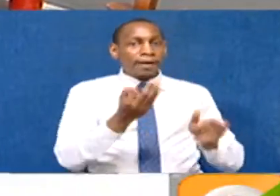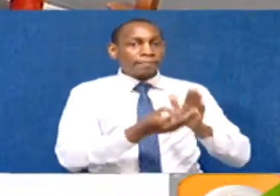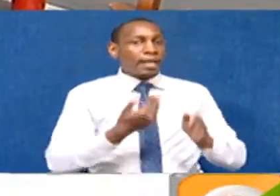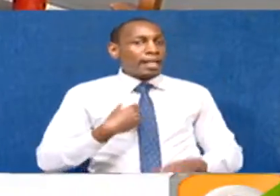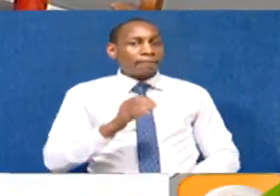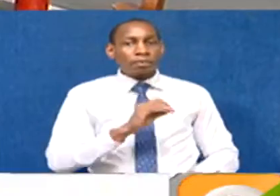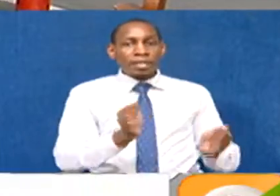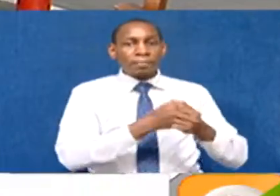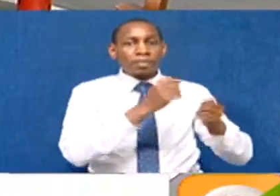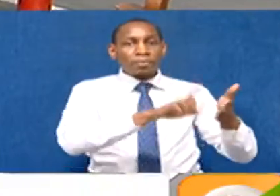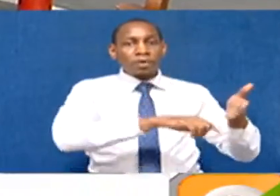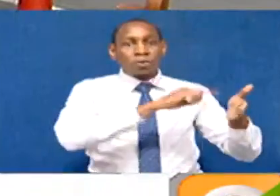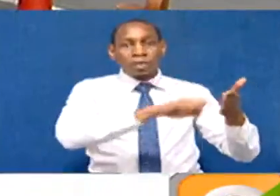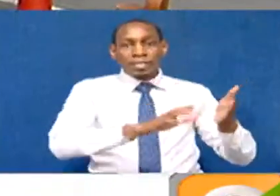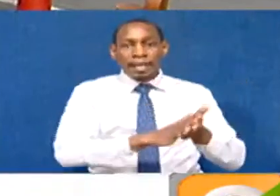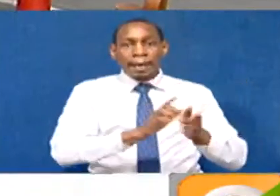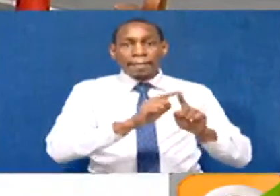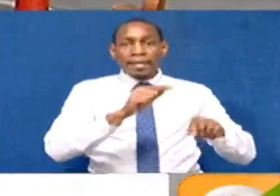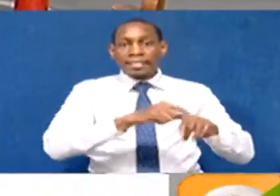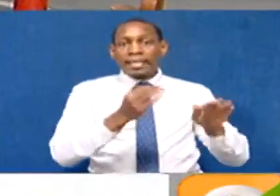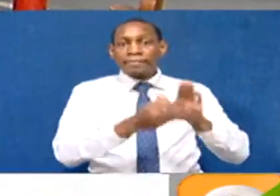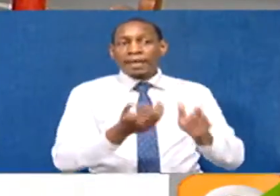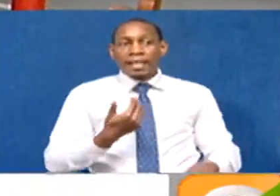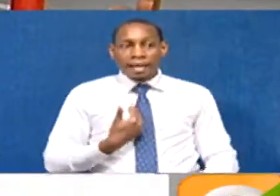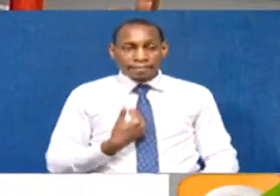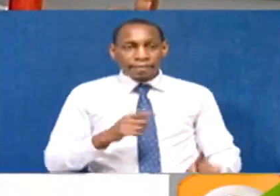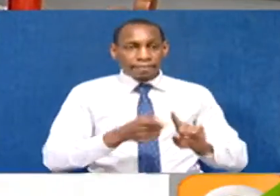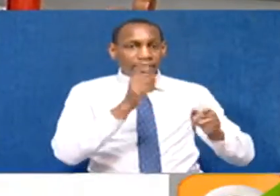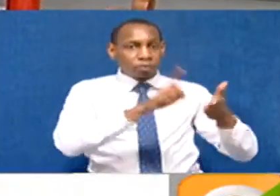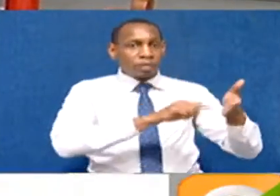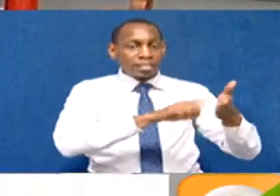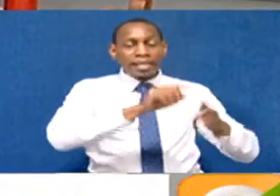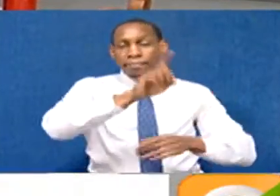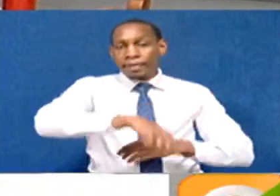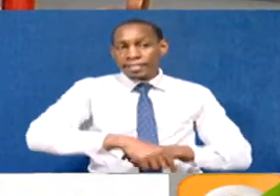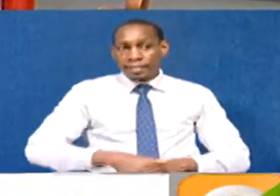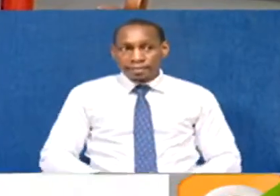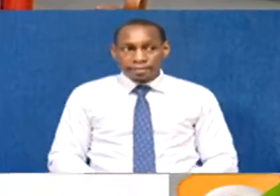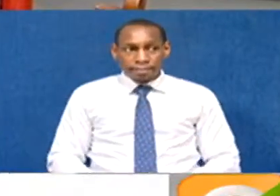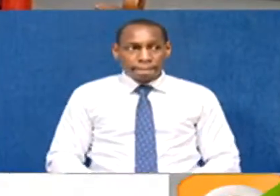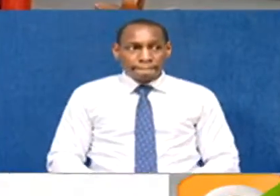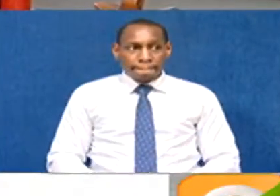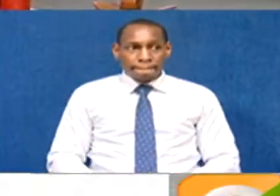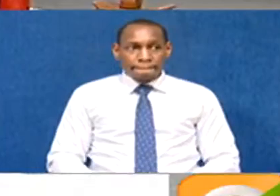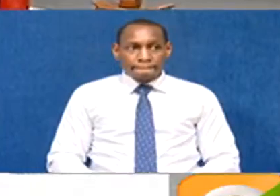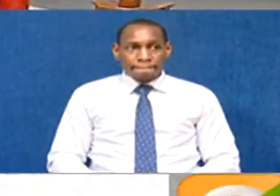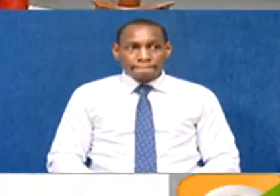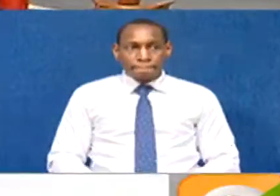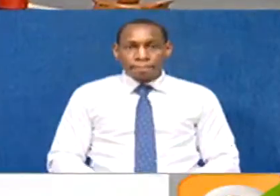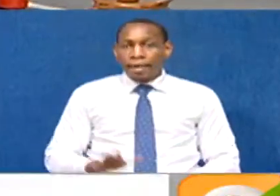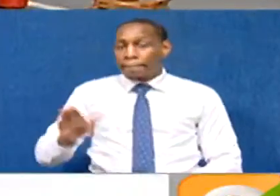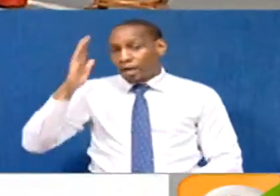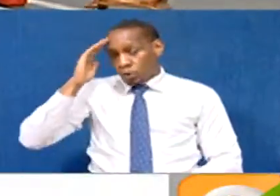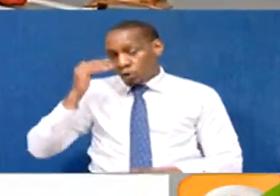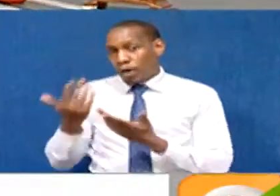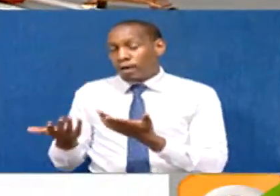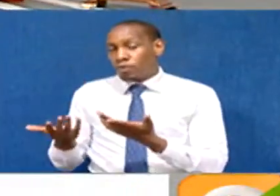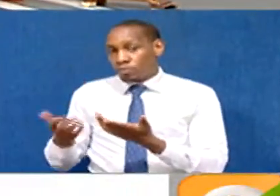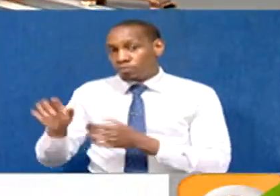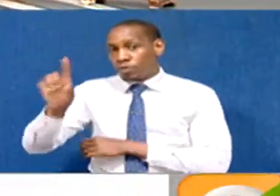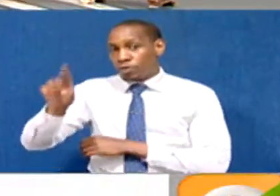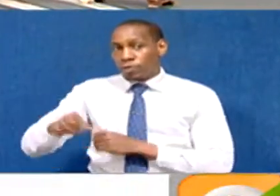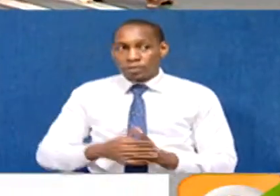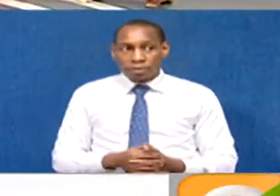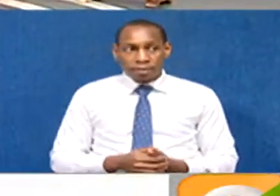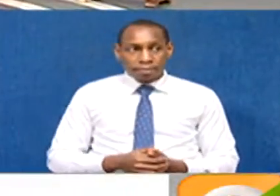file, you won't be charged. I don't but if you have a file, you must be charged. If you have a file, Jeff, you